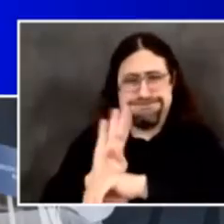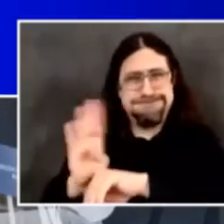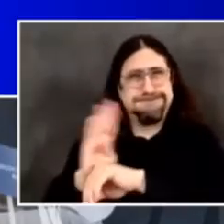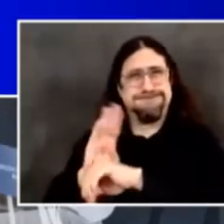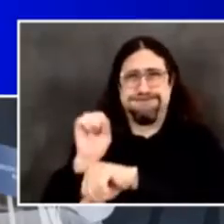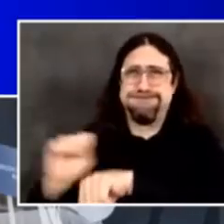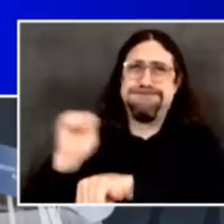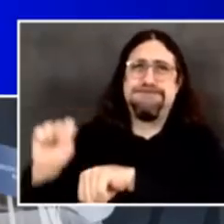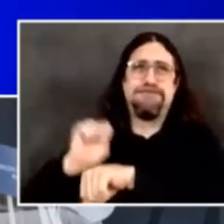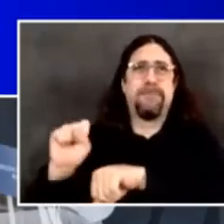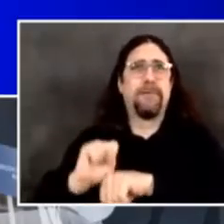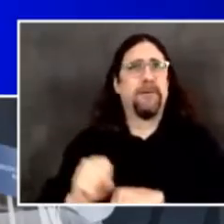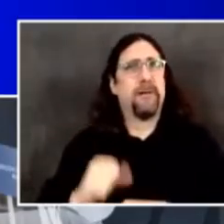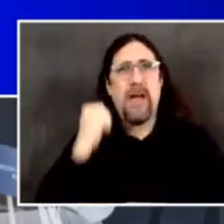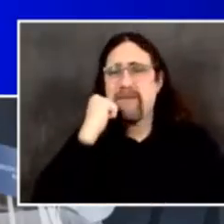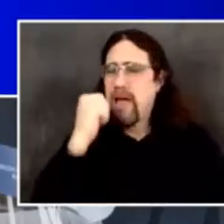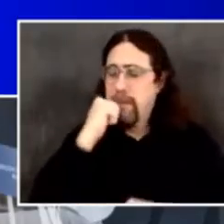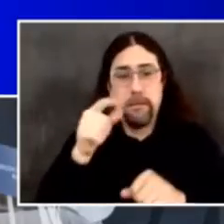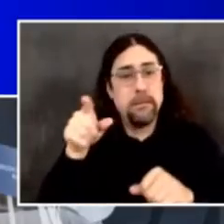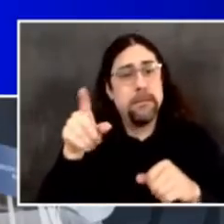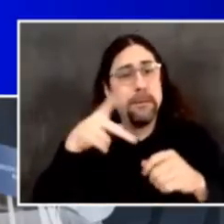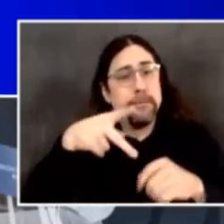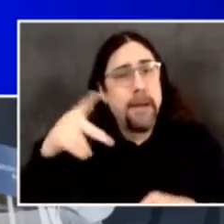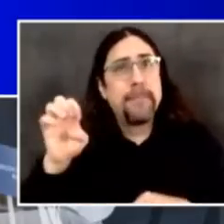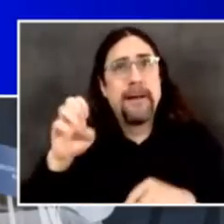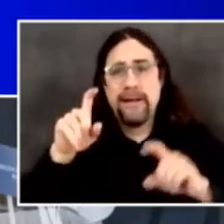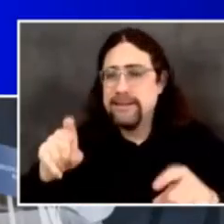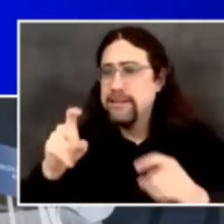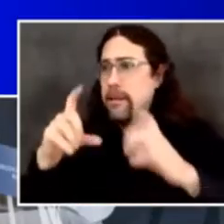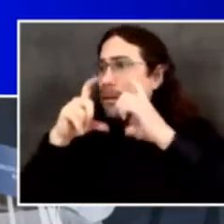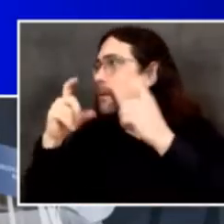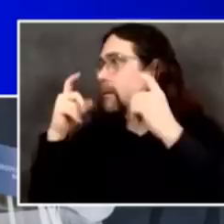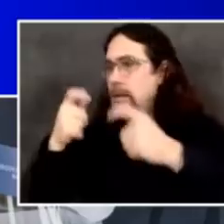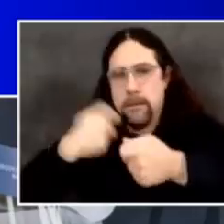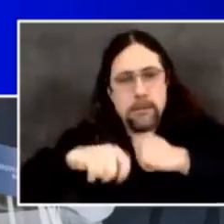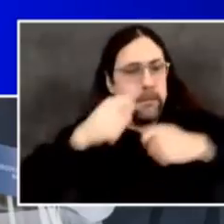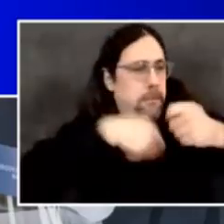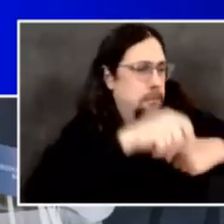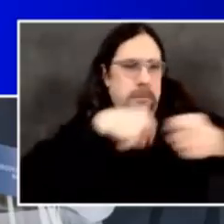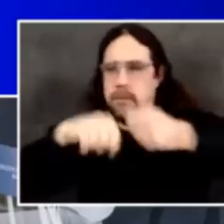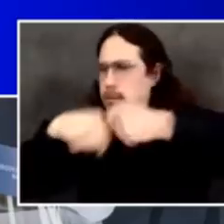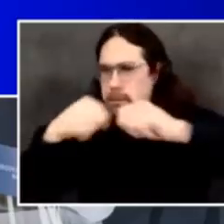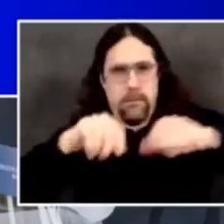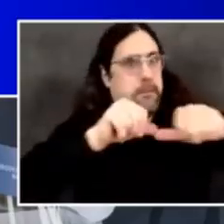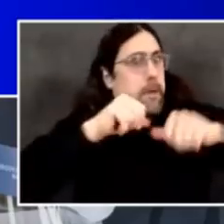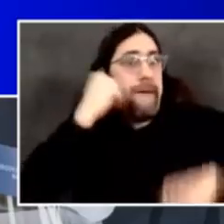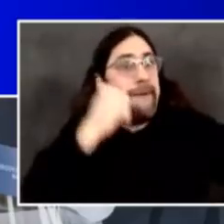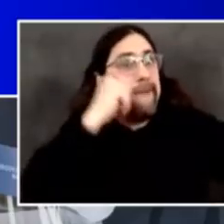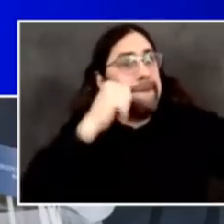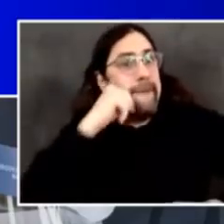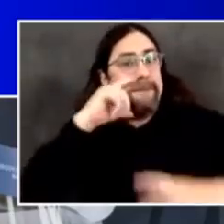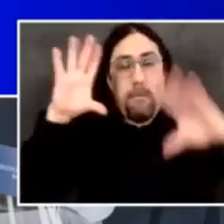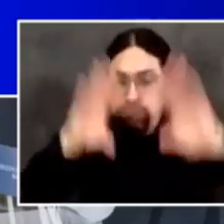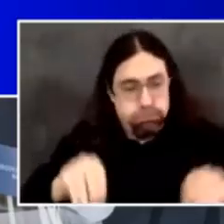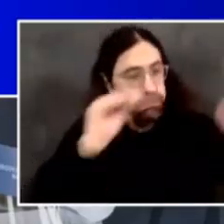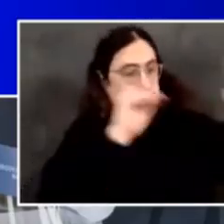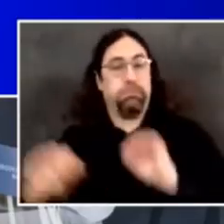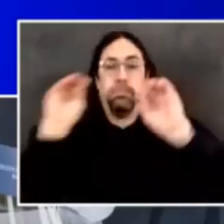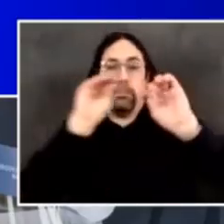lot better. But just as that was getting better, we had a crisis with the surgical gowns, another crucial part of protecting our